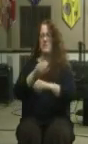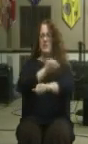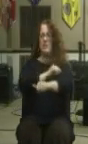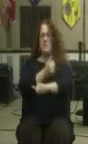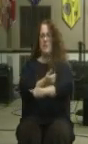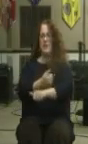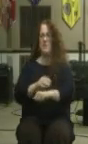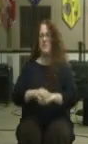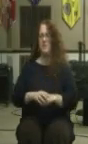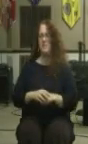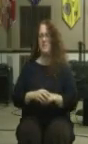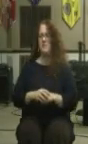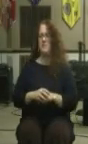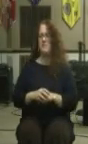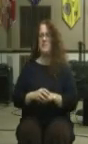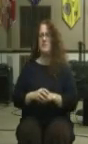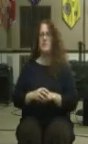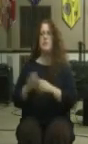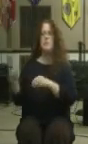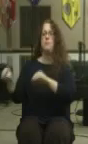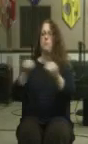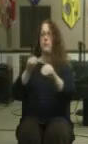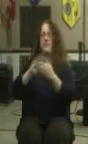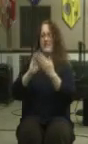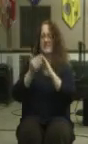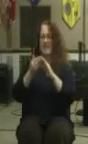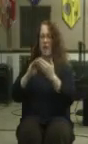I want to see the power of God move into this city.